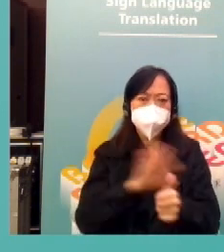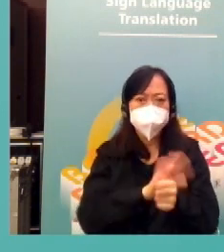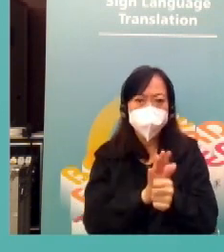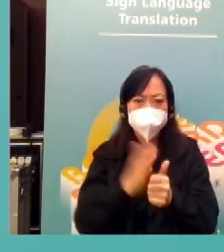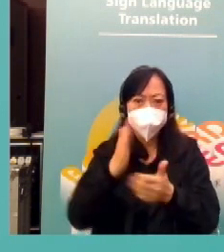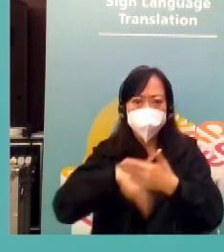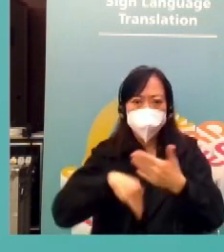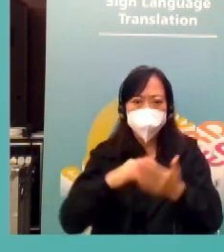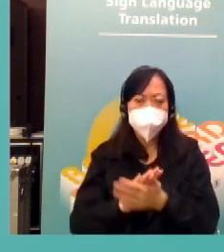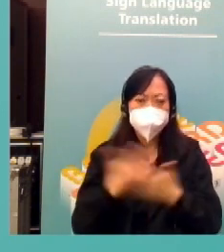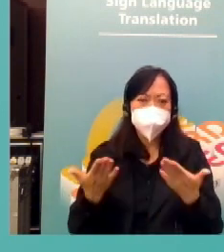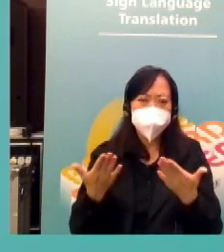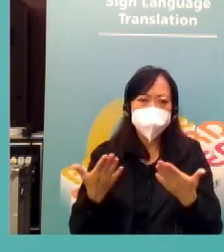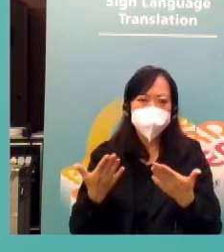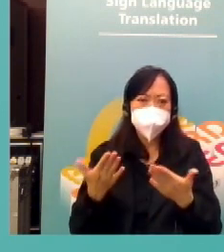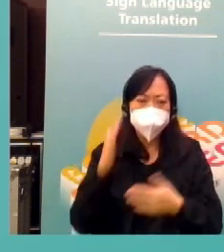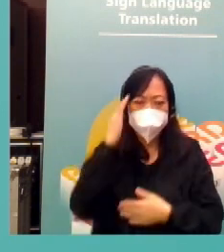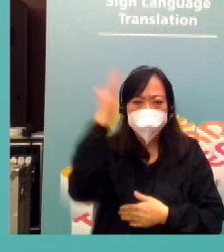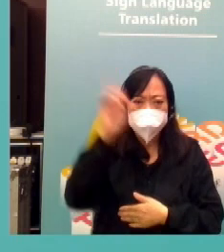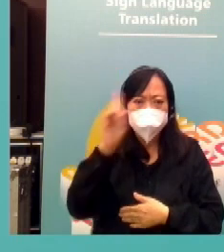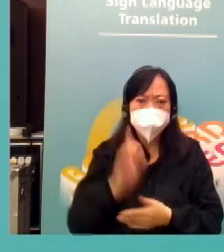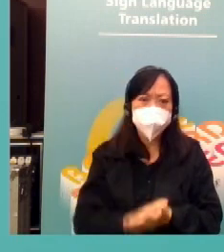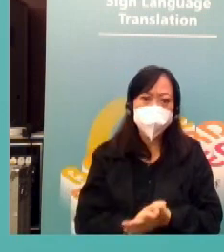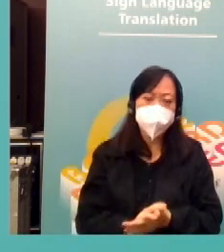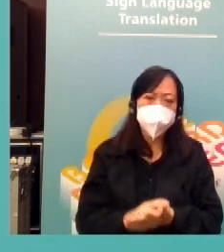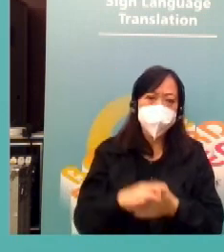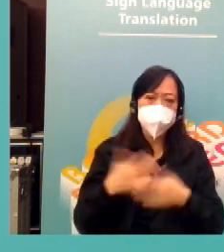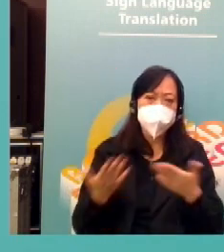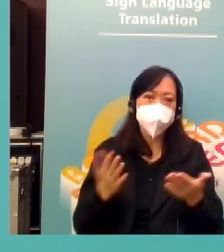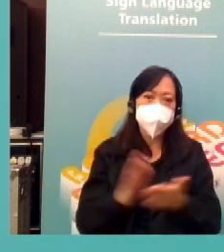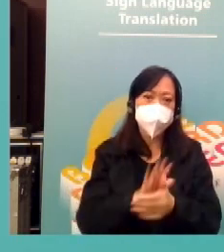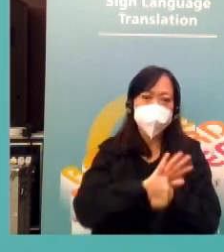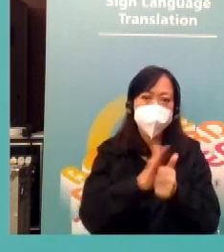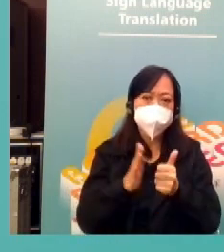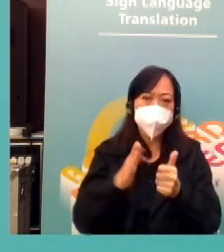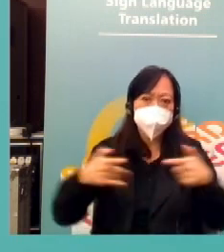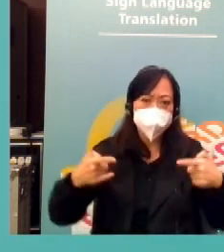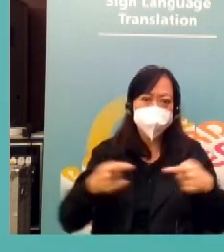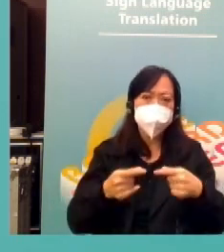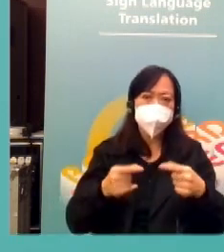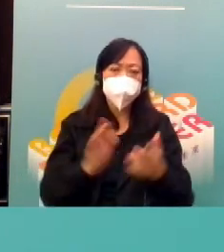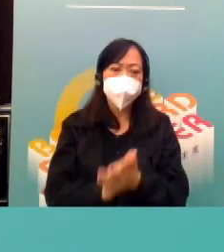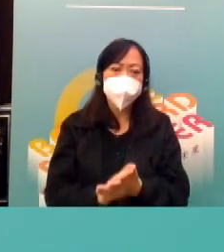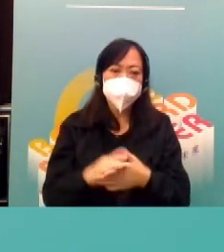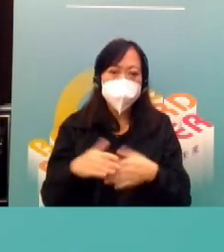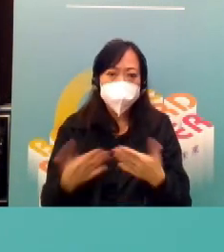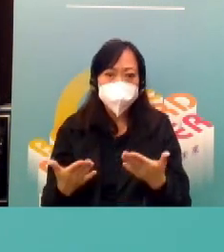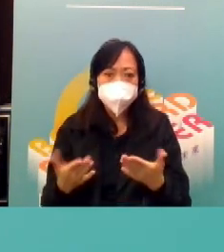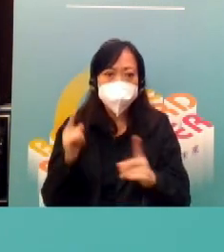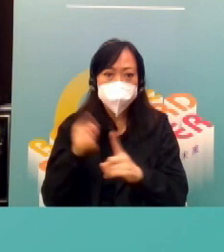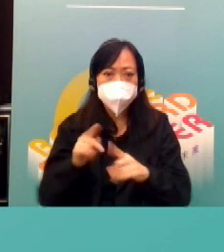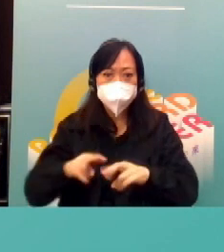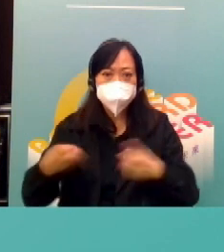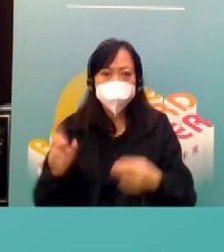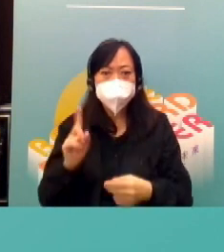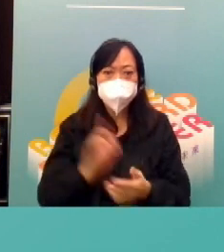help SDG in the future, in the post-pandemic world? Yeah, sure. You know, one of the